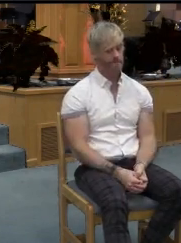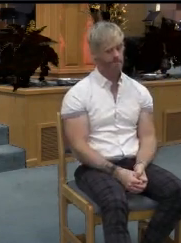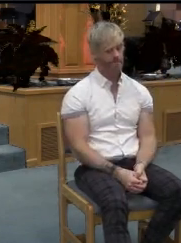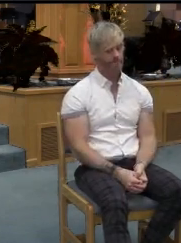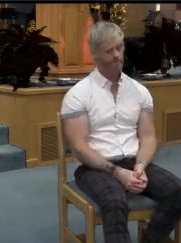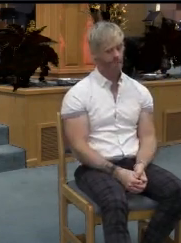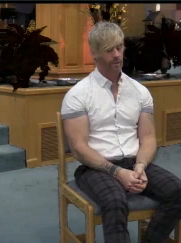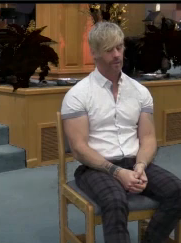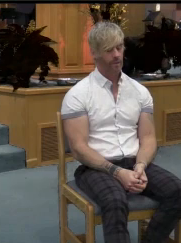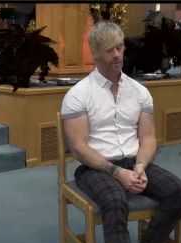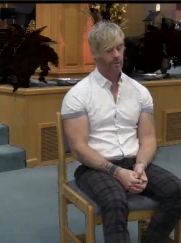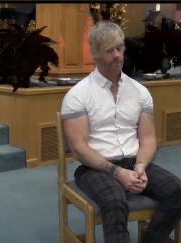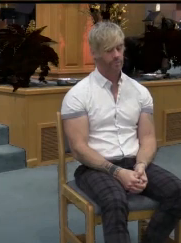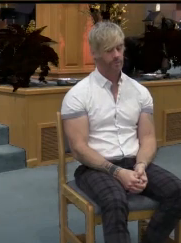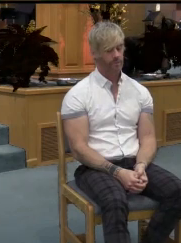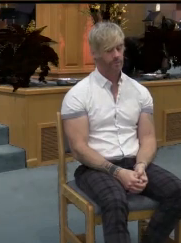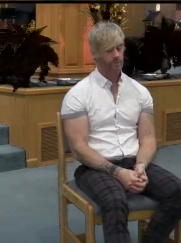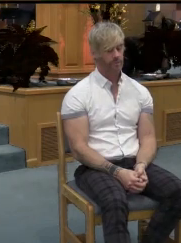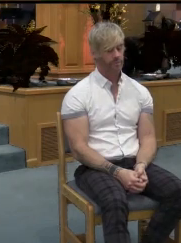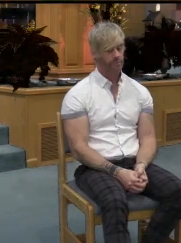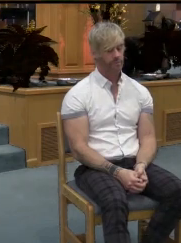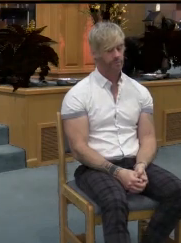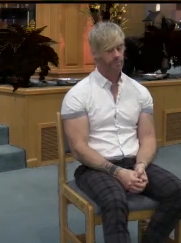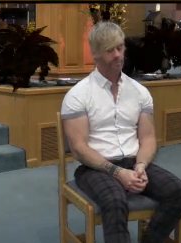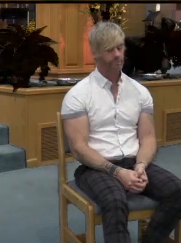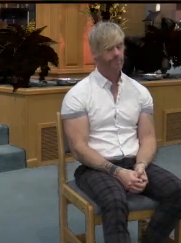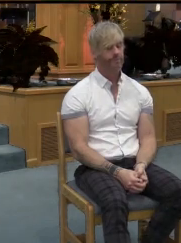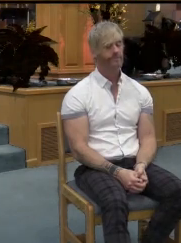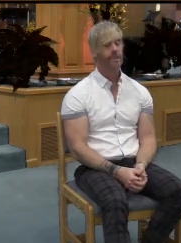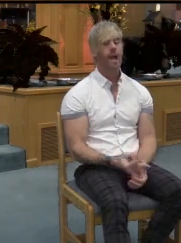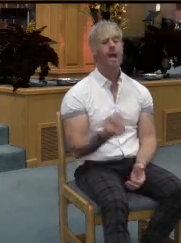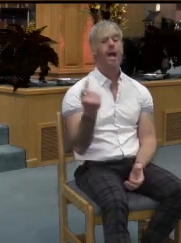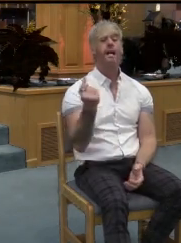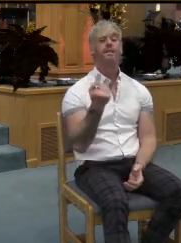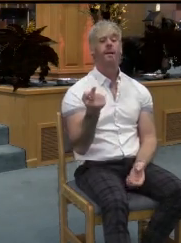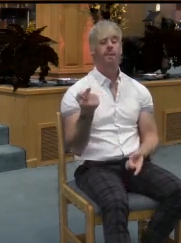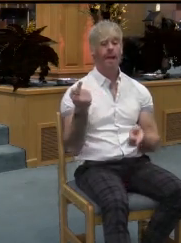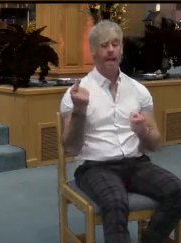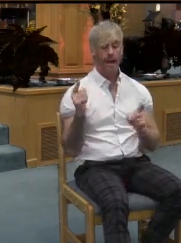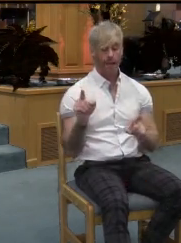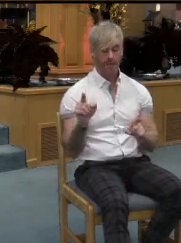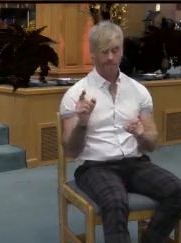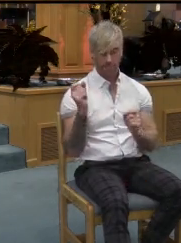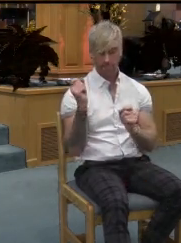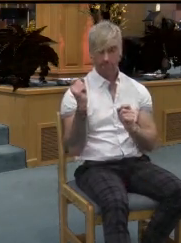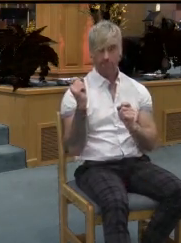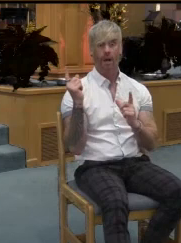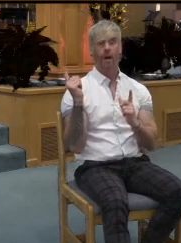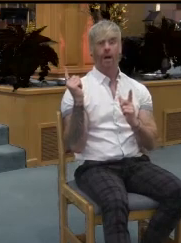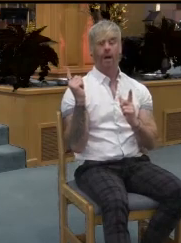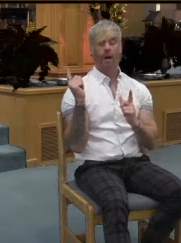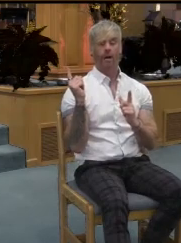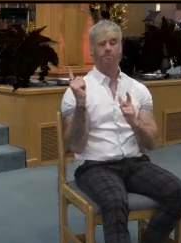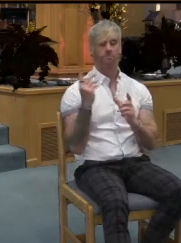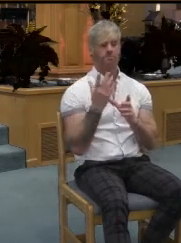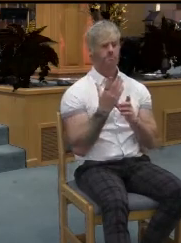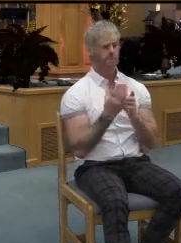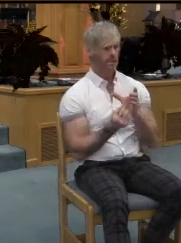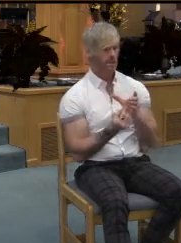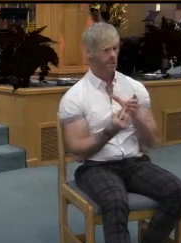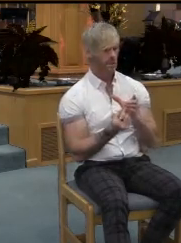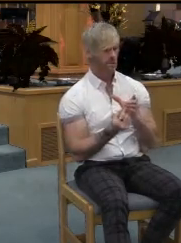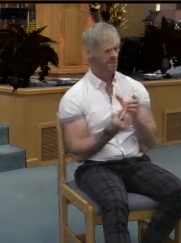identify these moments when you find something surprising, missing, or strange. Does that not happen to us every